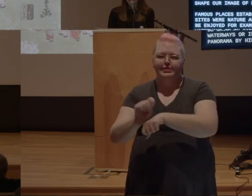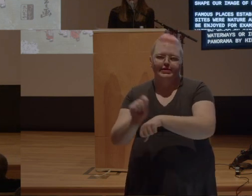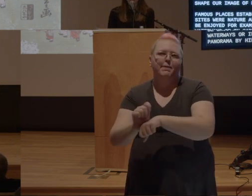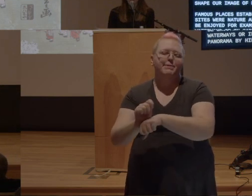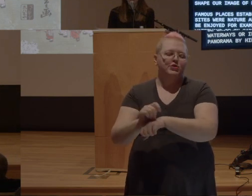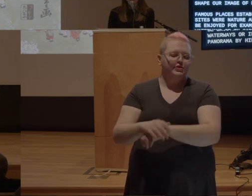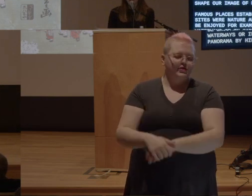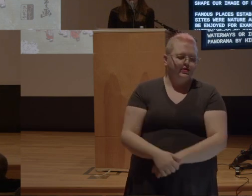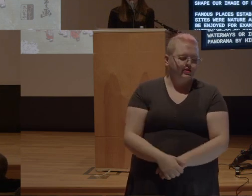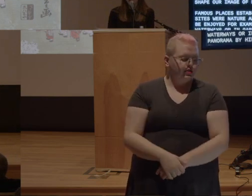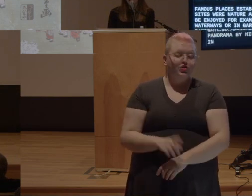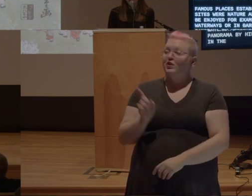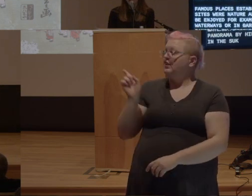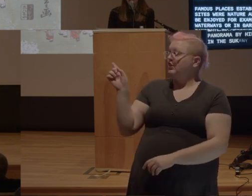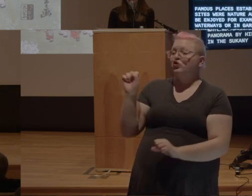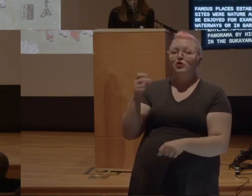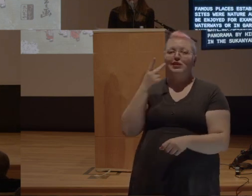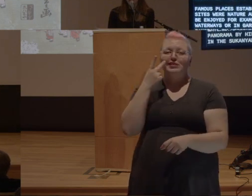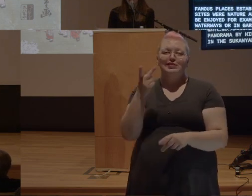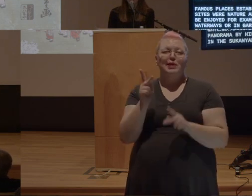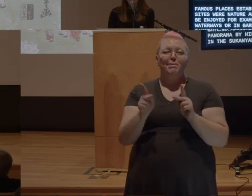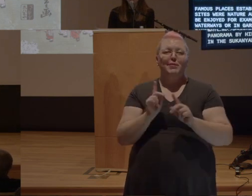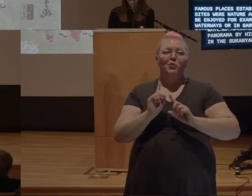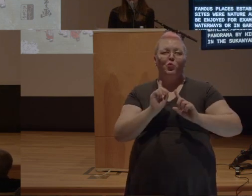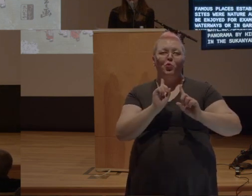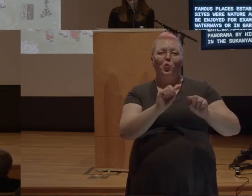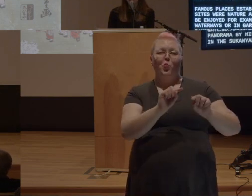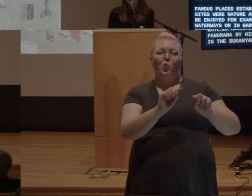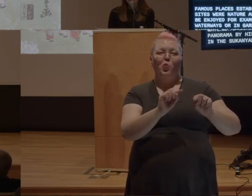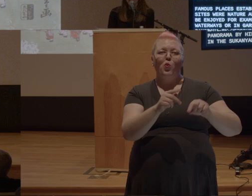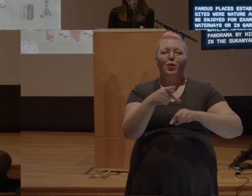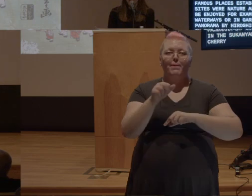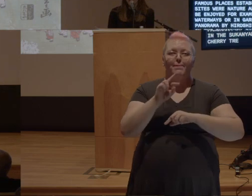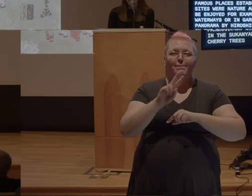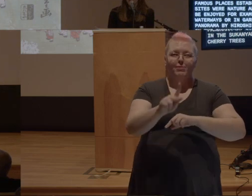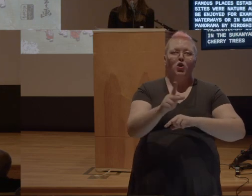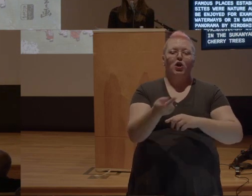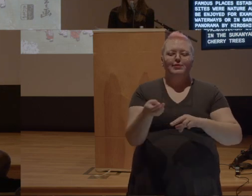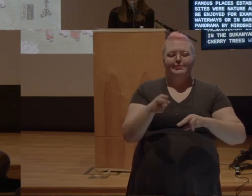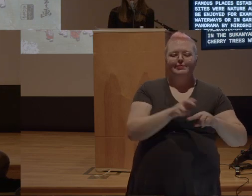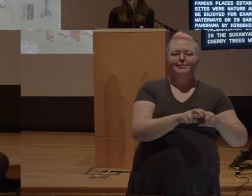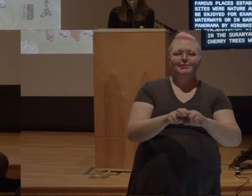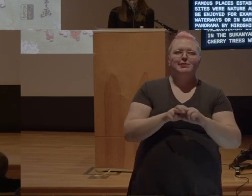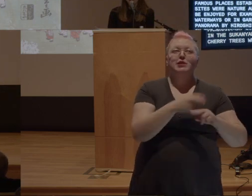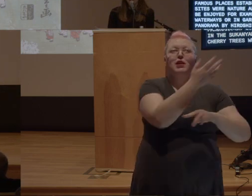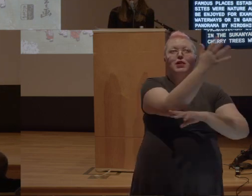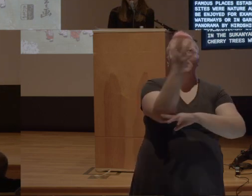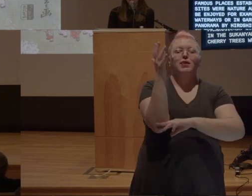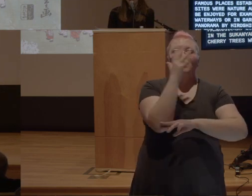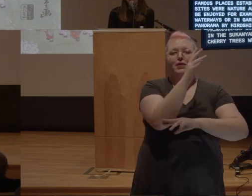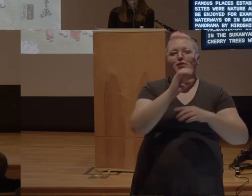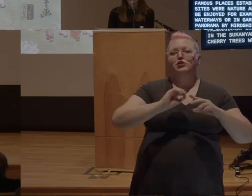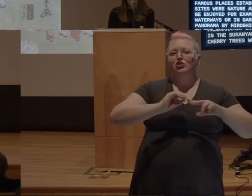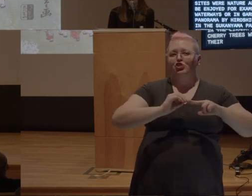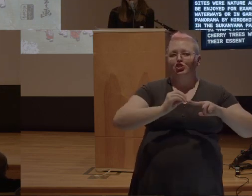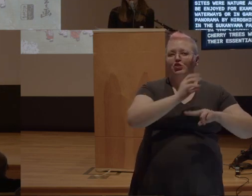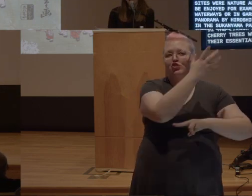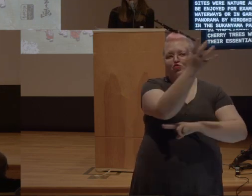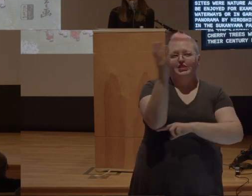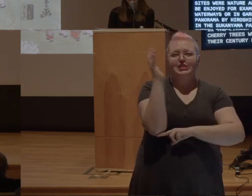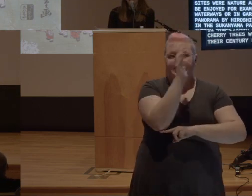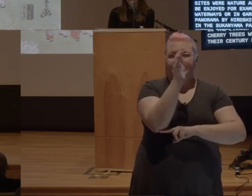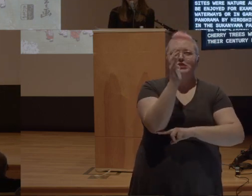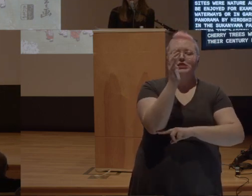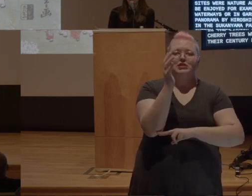groups gathering in Asukayama Park to have picnics beneath the cherry trees, which had been deliberately planted there a century earlier by